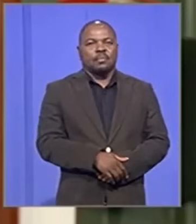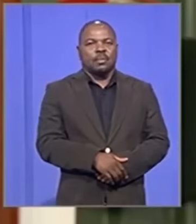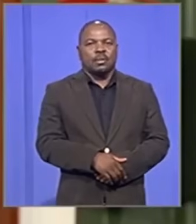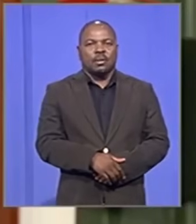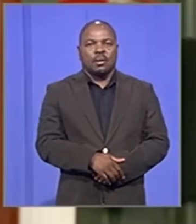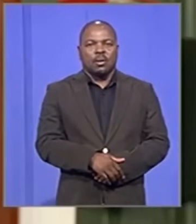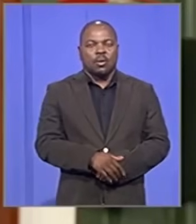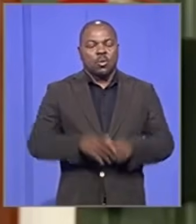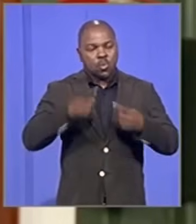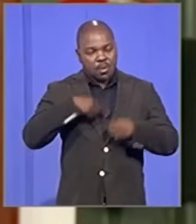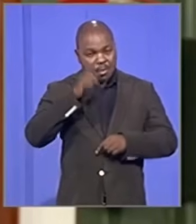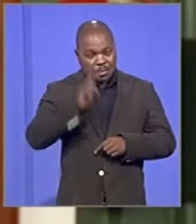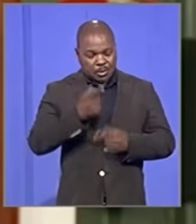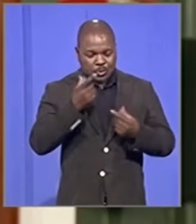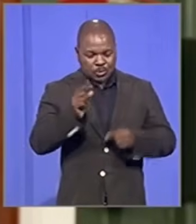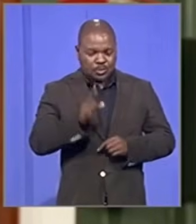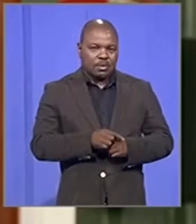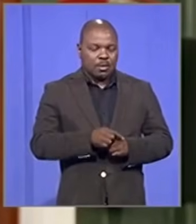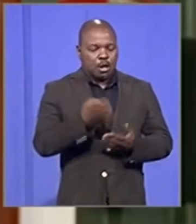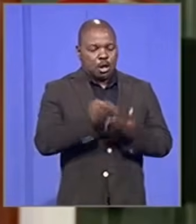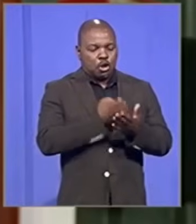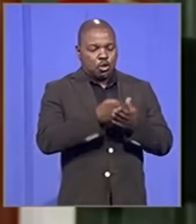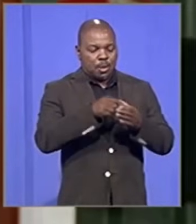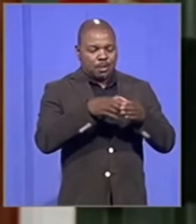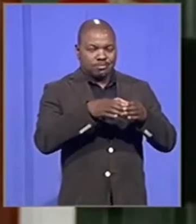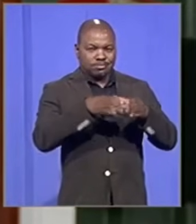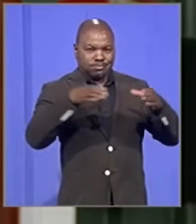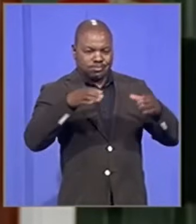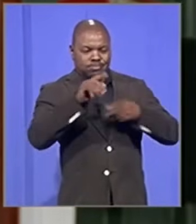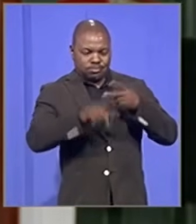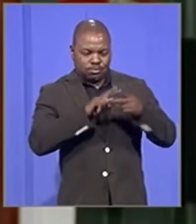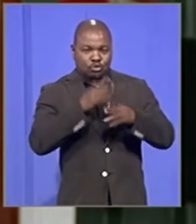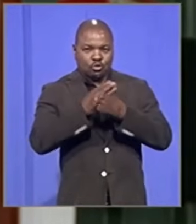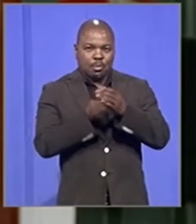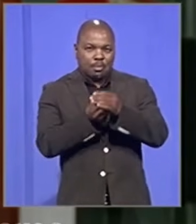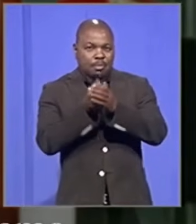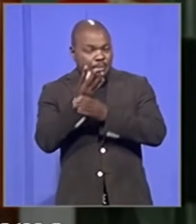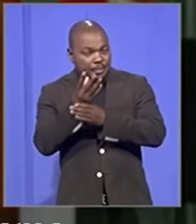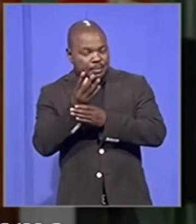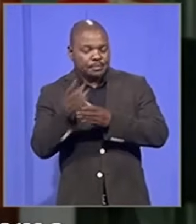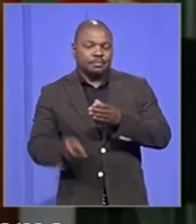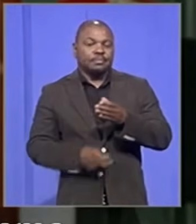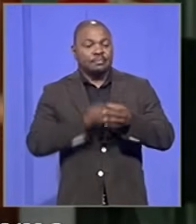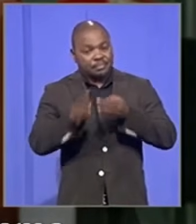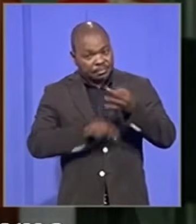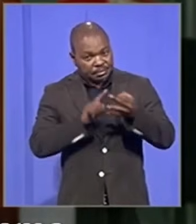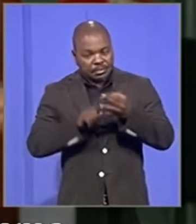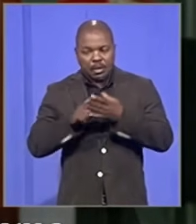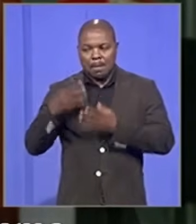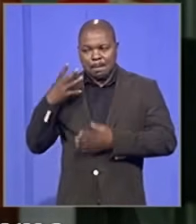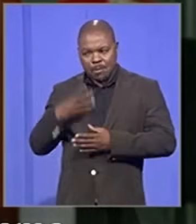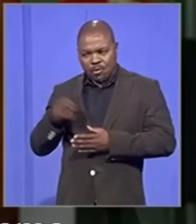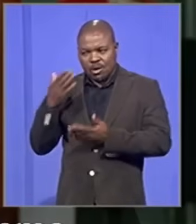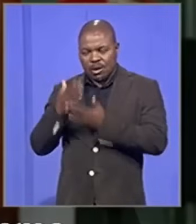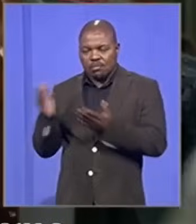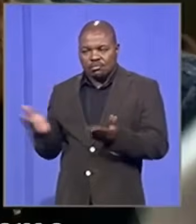We have to grow this economy to create jobs so that we can deal with